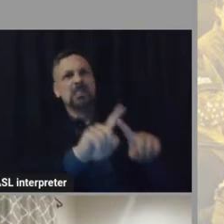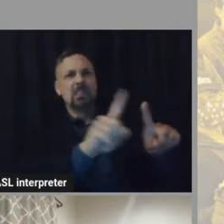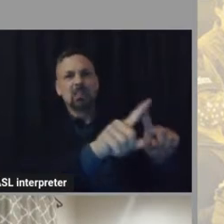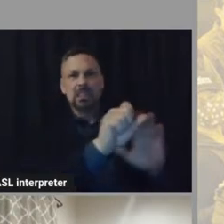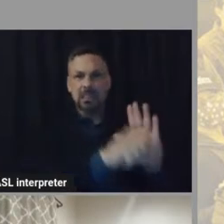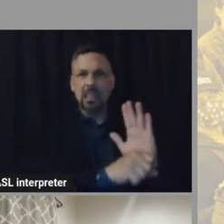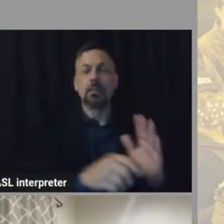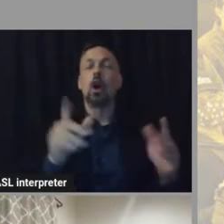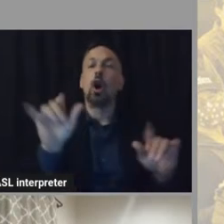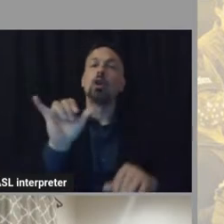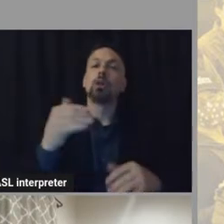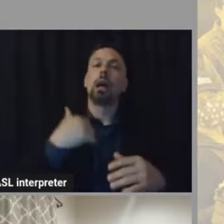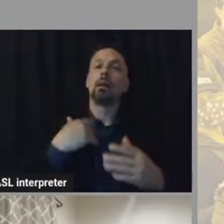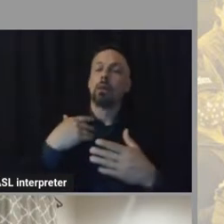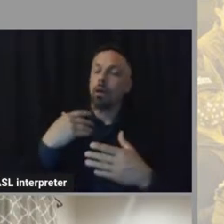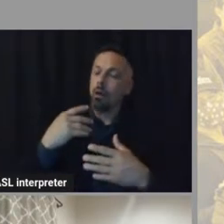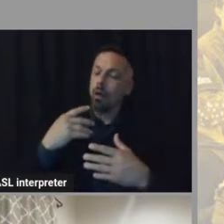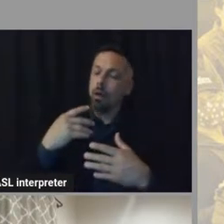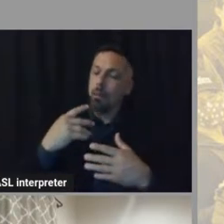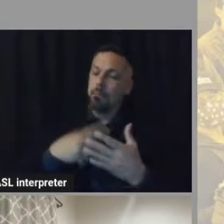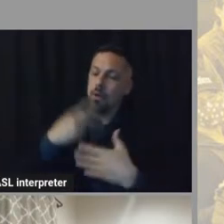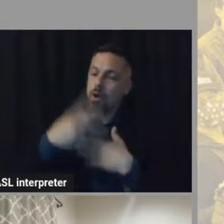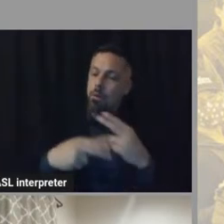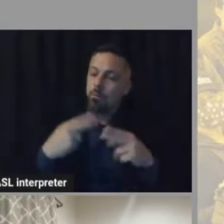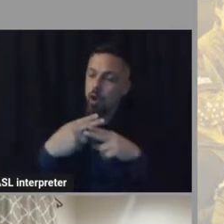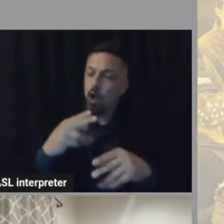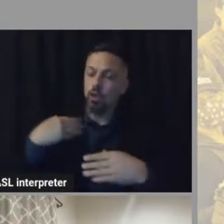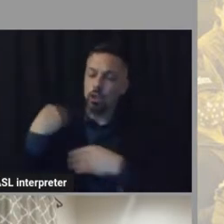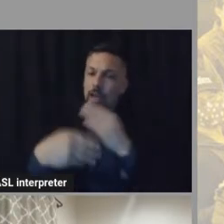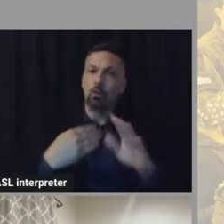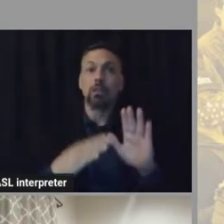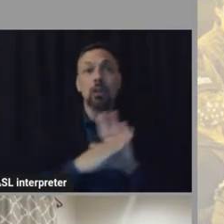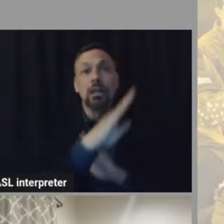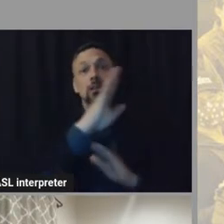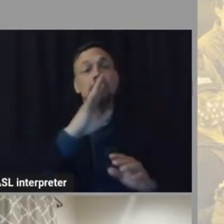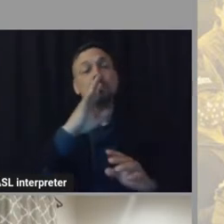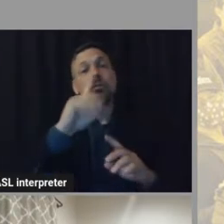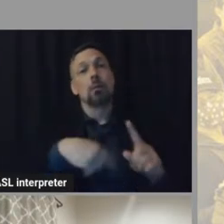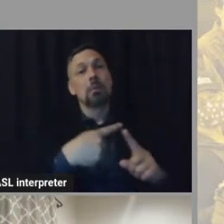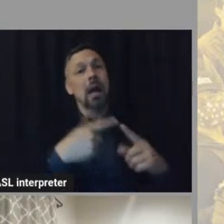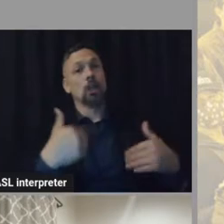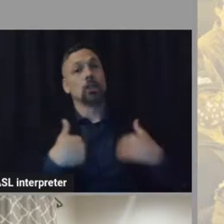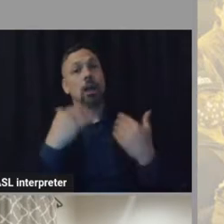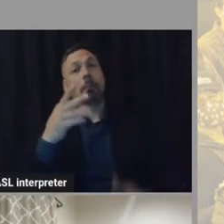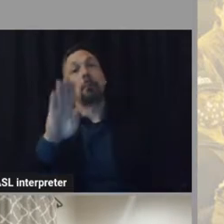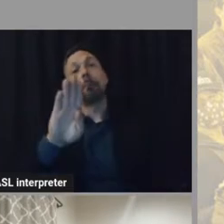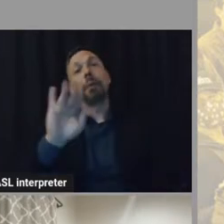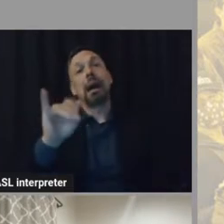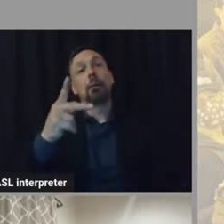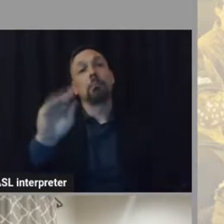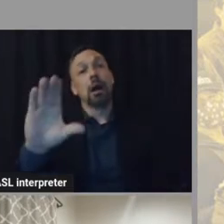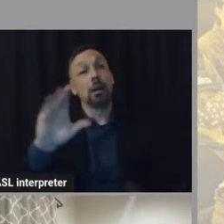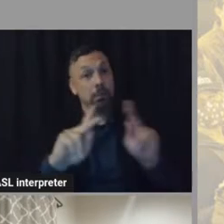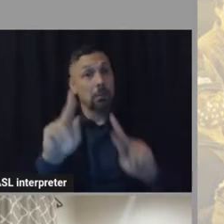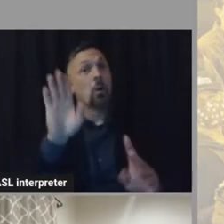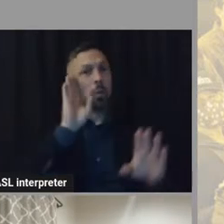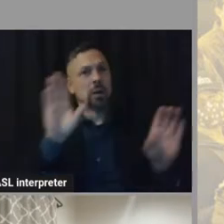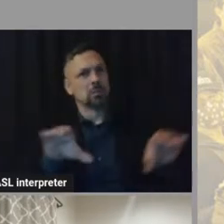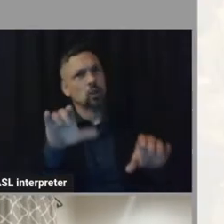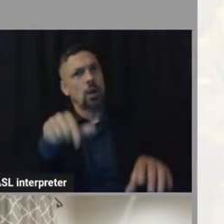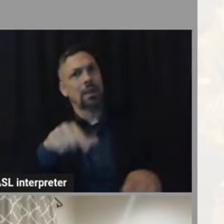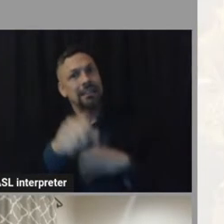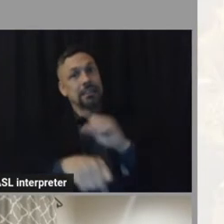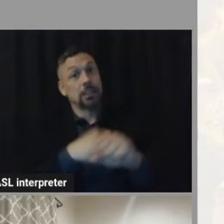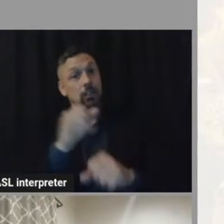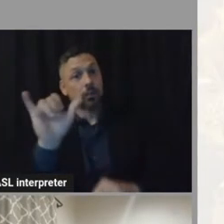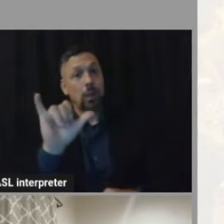program called Generation Rising, which develops the leadership of BIPOC young people. And we're gonna be doing that this year as well. Next